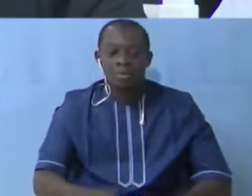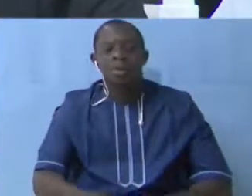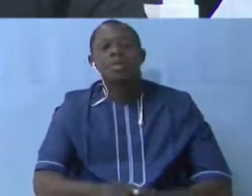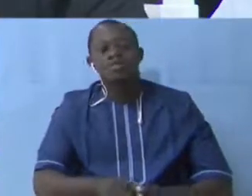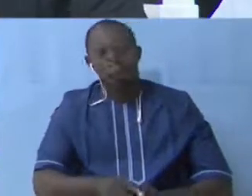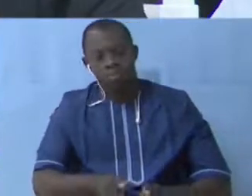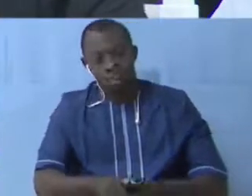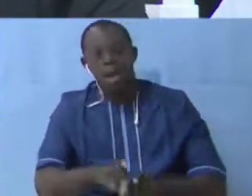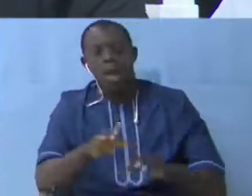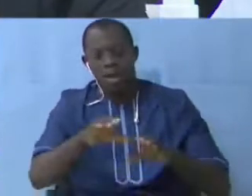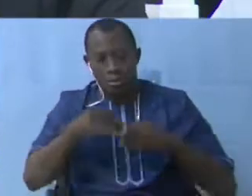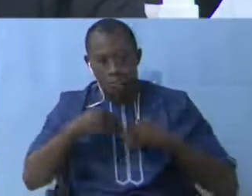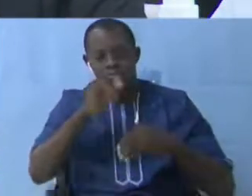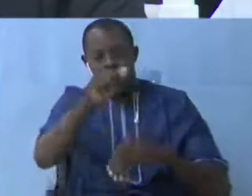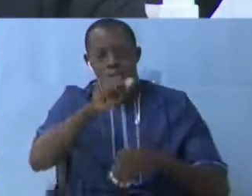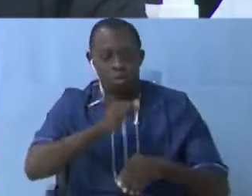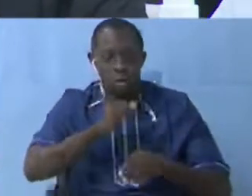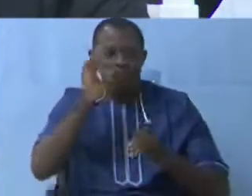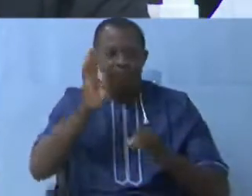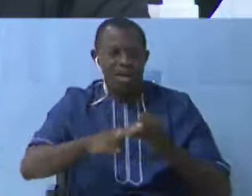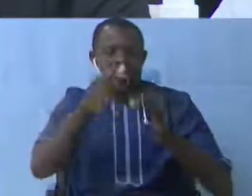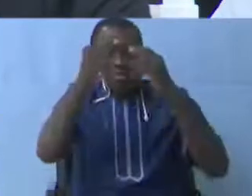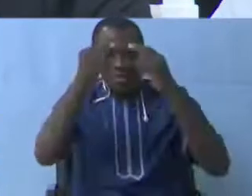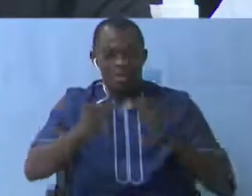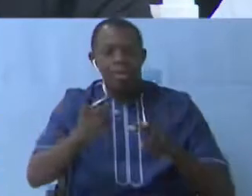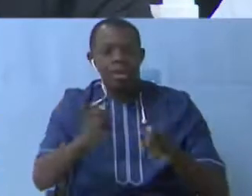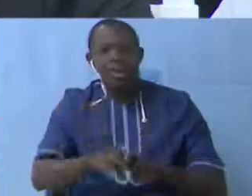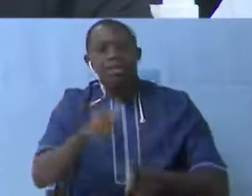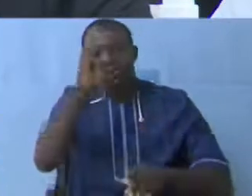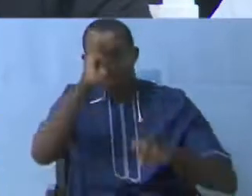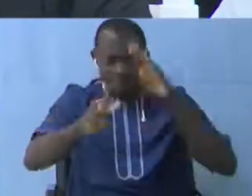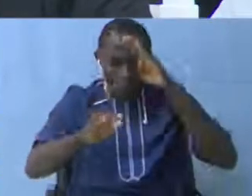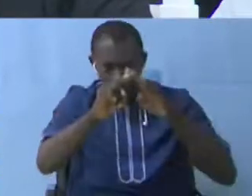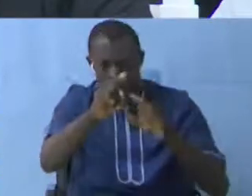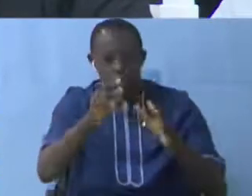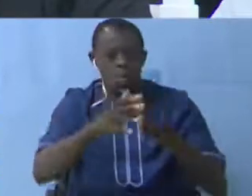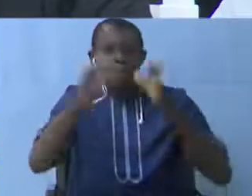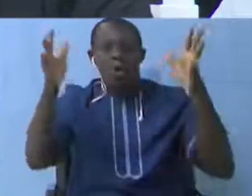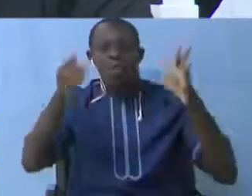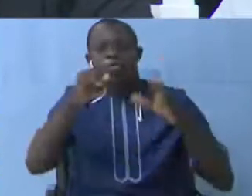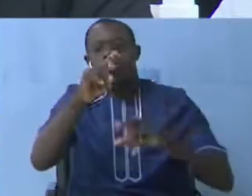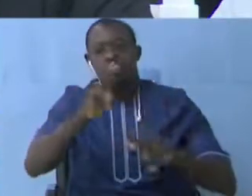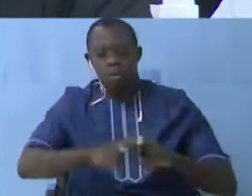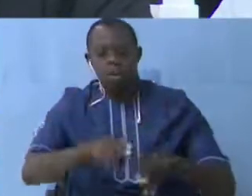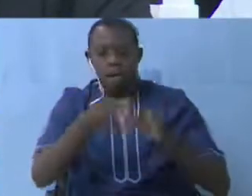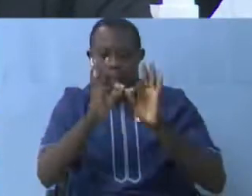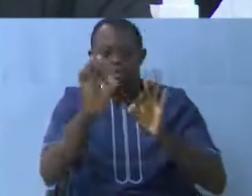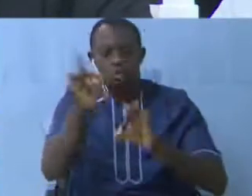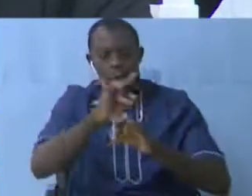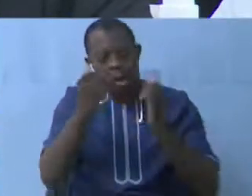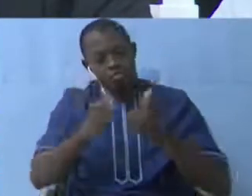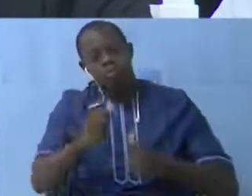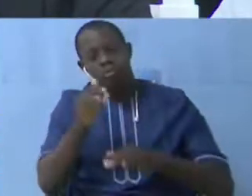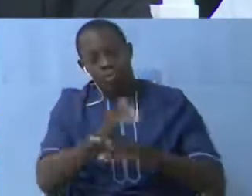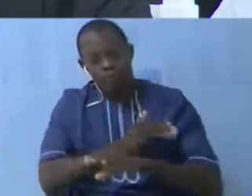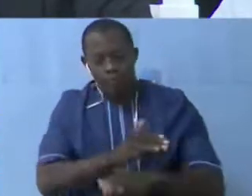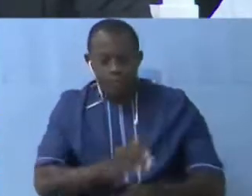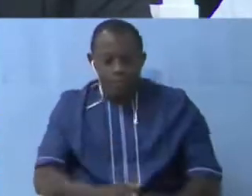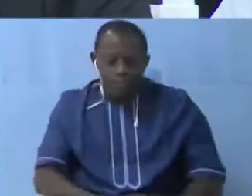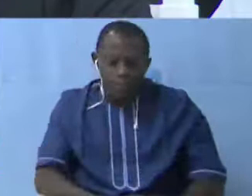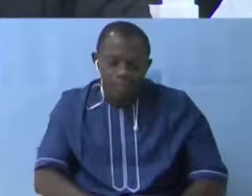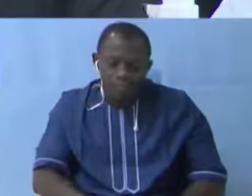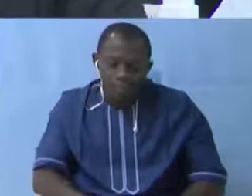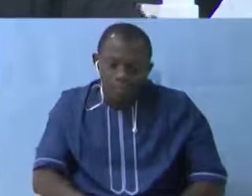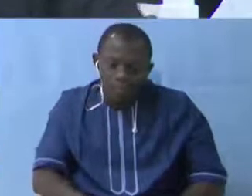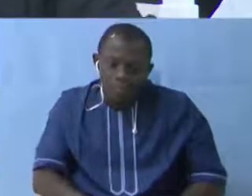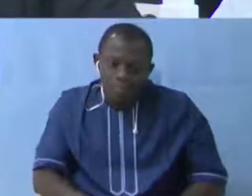then thank you enormously for coming to testify before us. kontaan naa lool ci say kàddu ci ni nga ñëwee ci pour teewal fi say